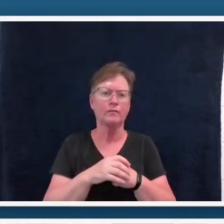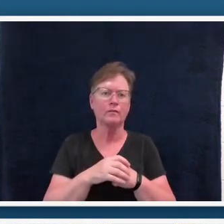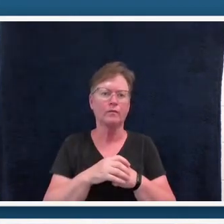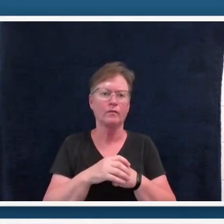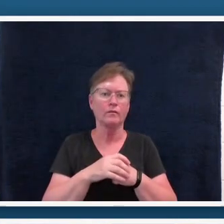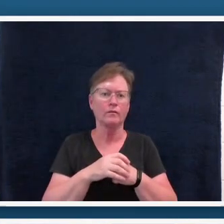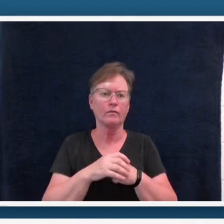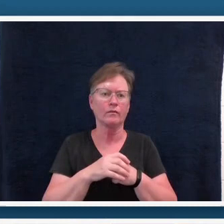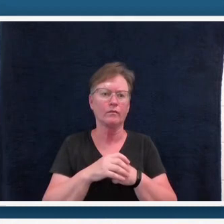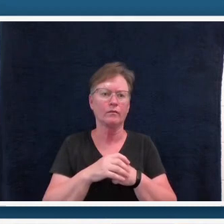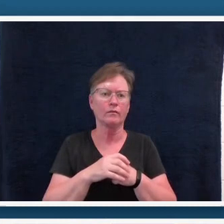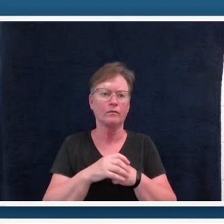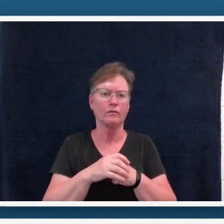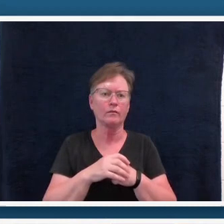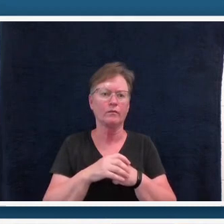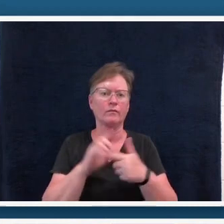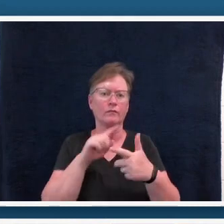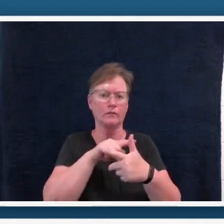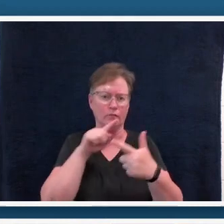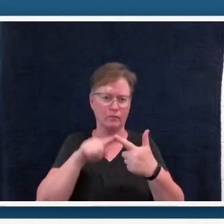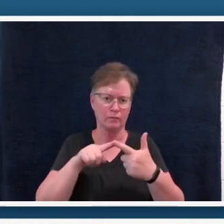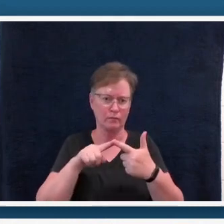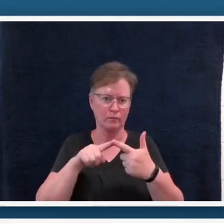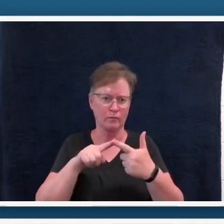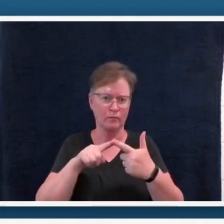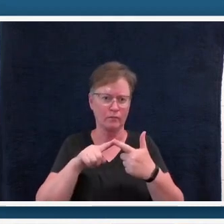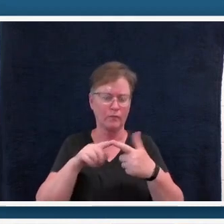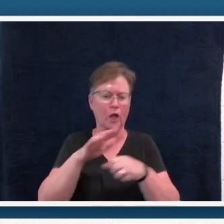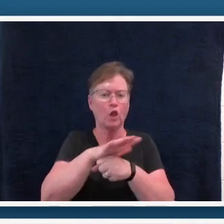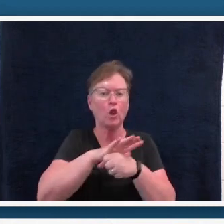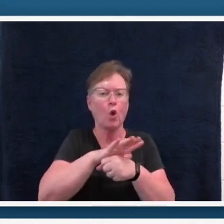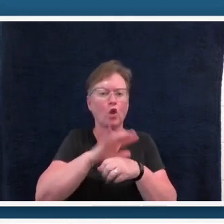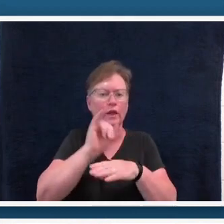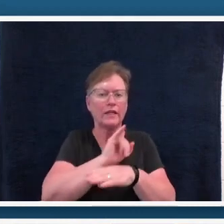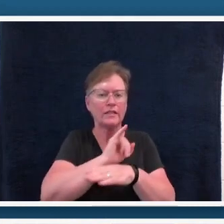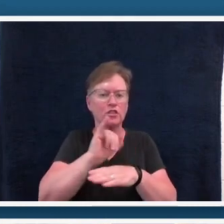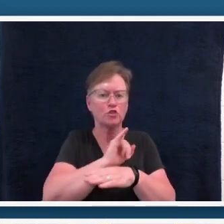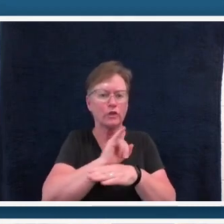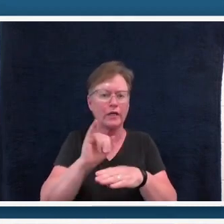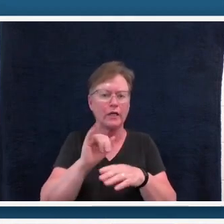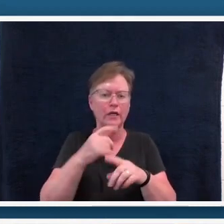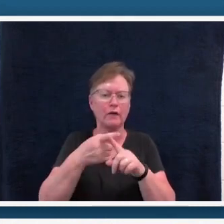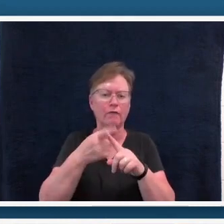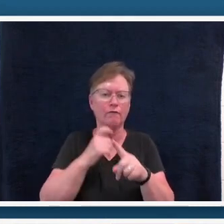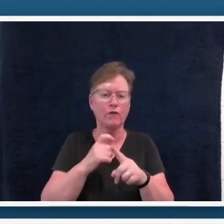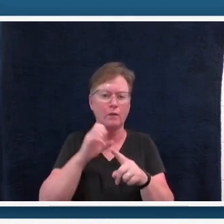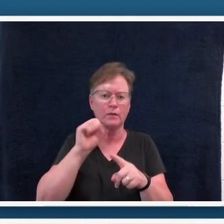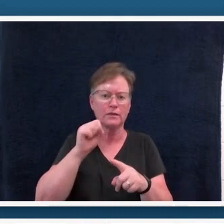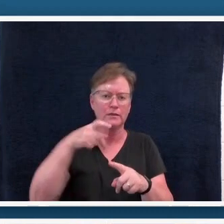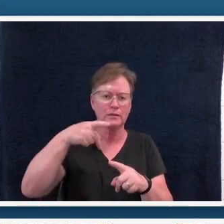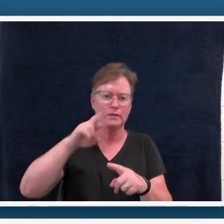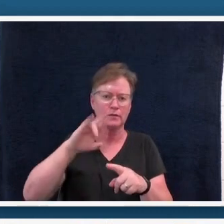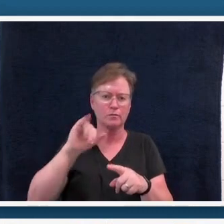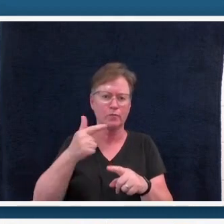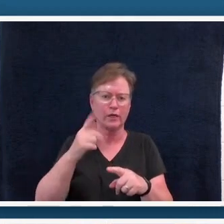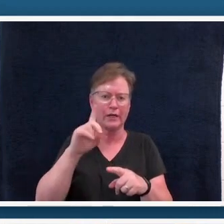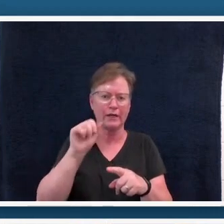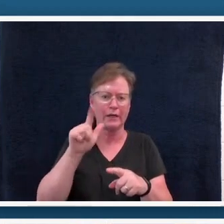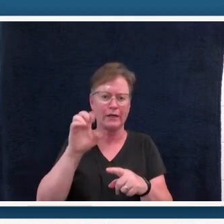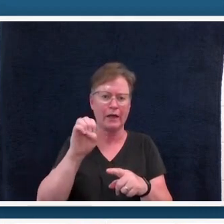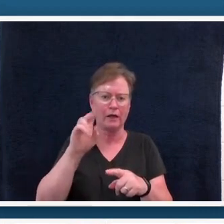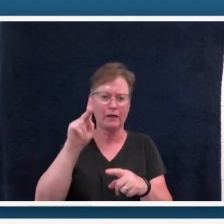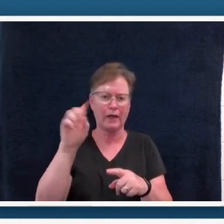one. This one is called Local Industries from Springdale, Kansas.